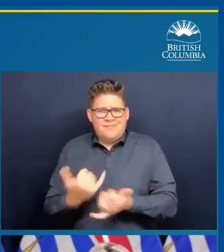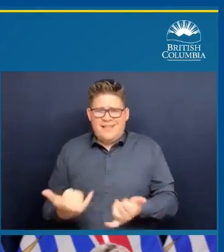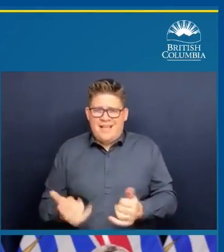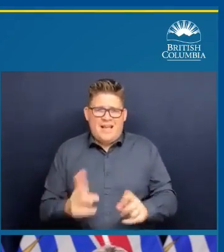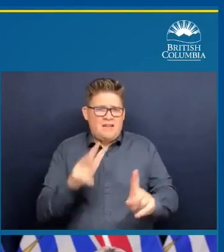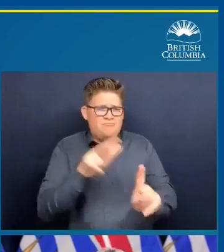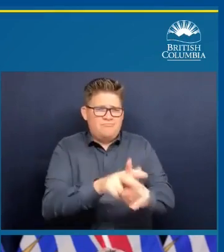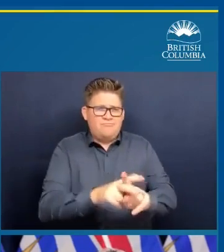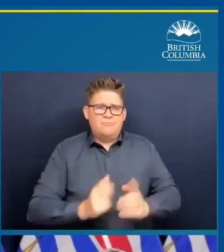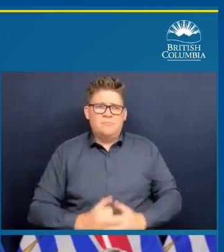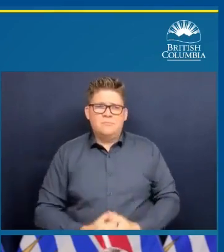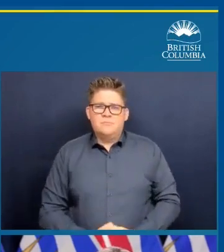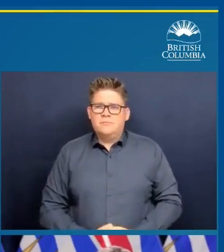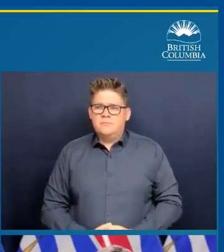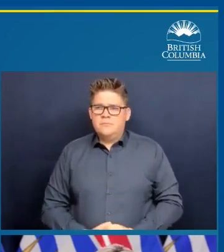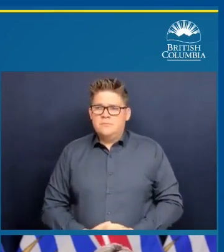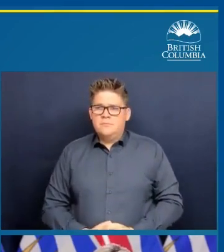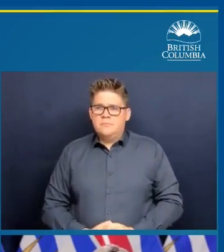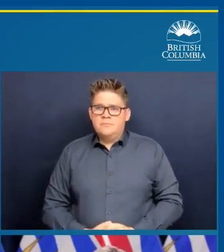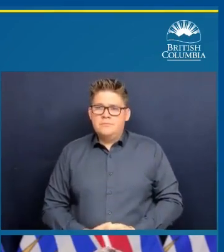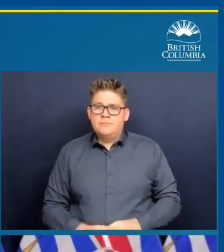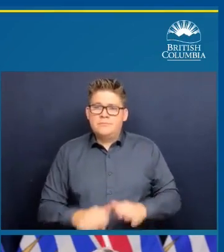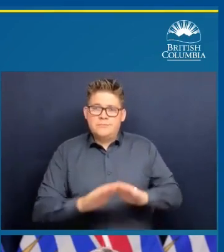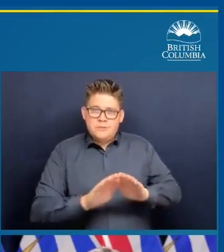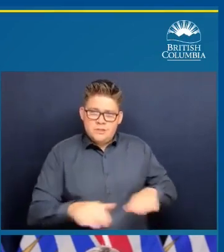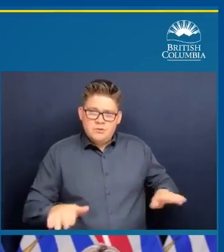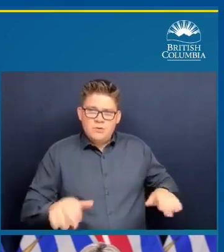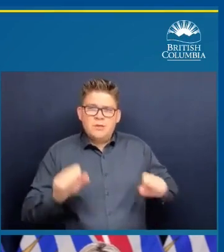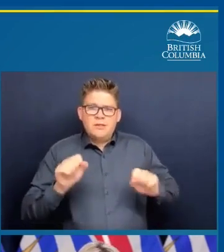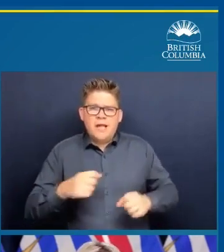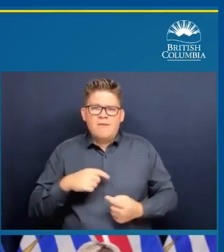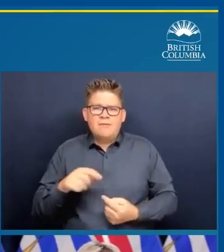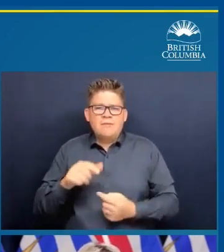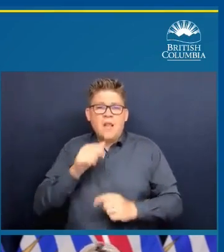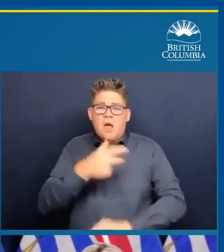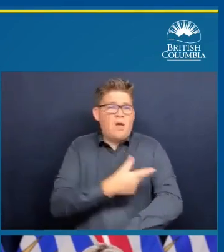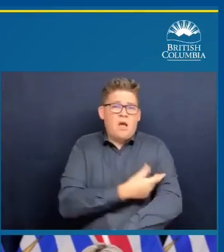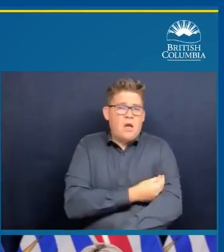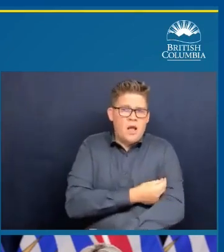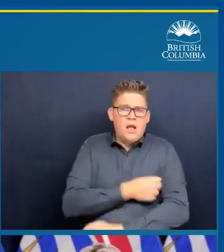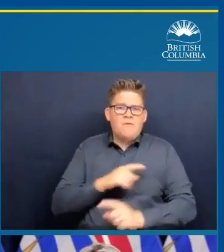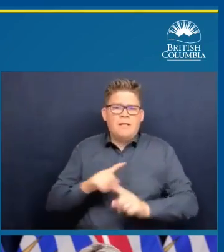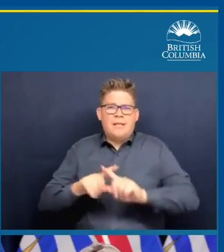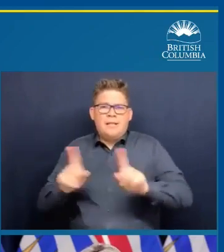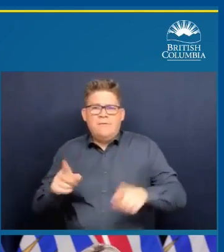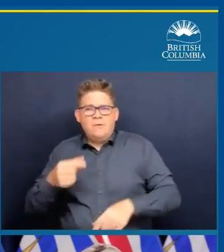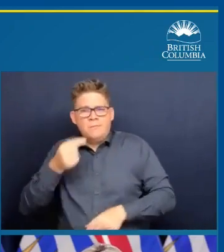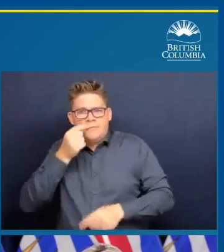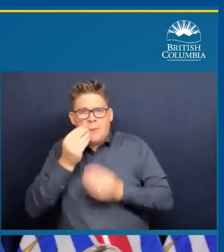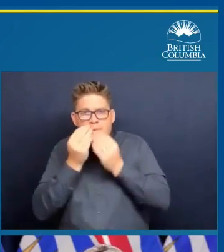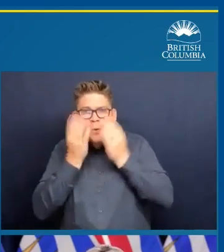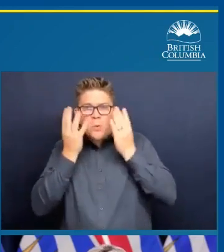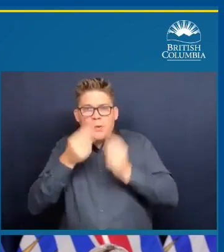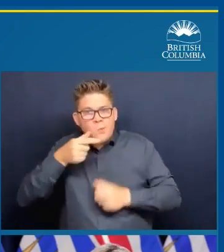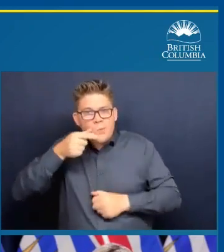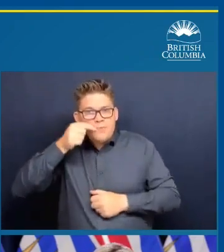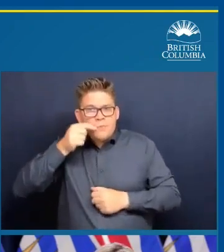nasal flu shots for children, and flu vaccines are available to everyone 6 months of age and older.